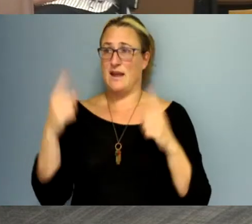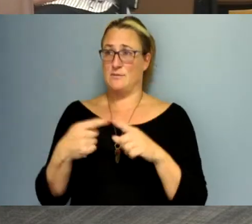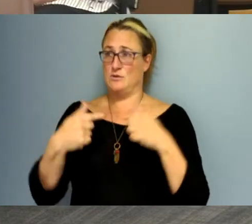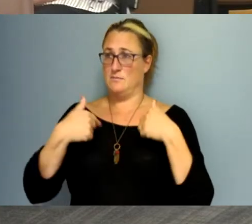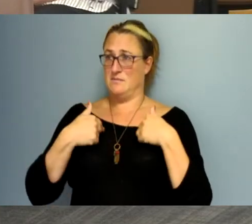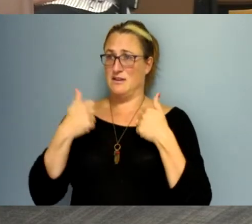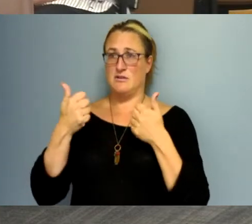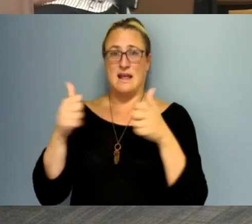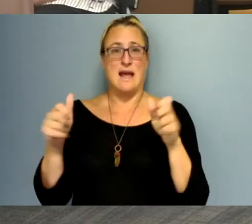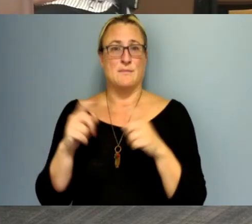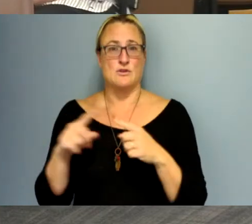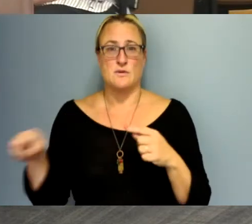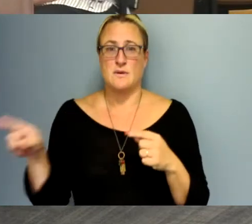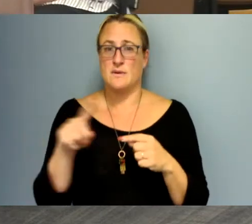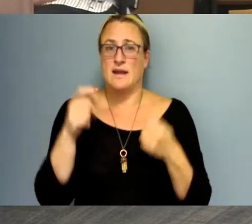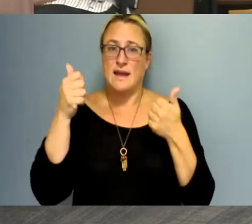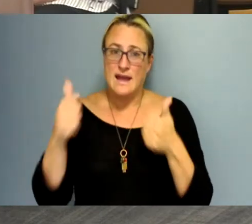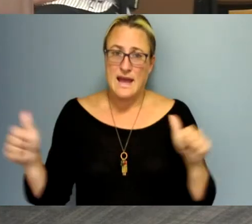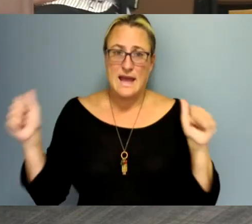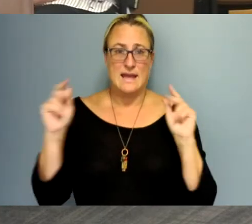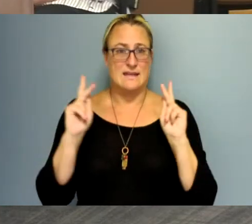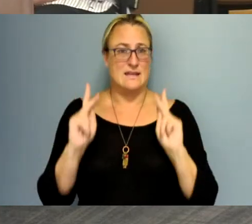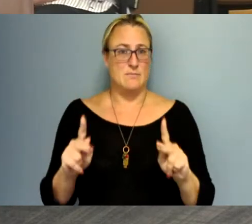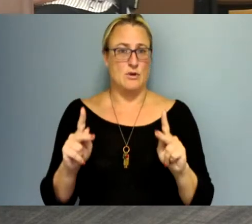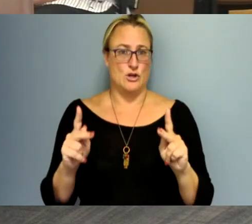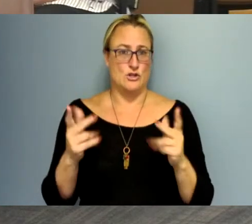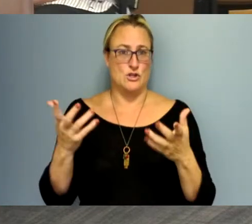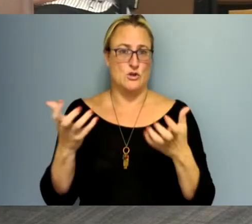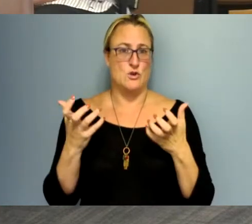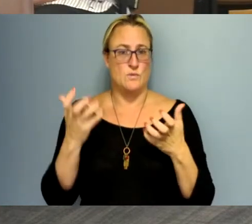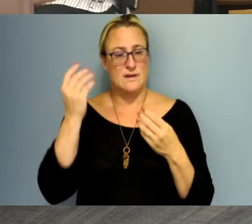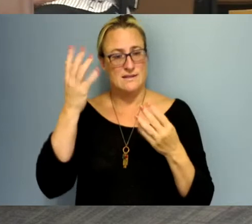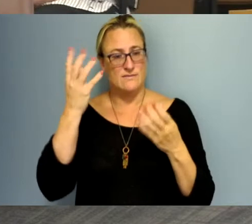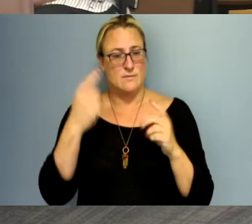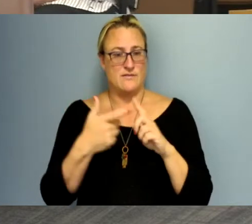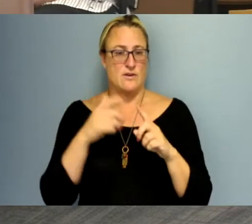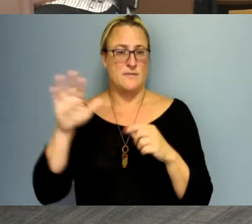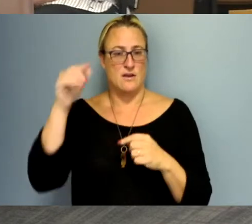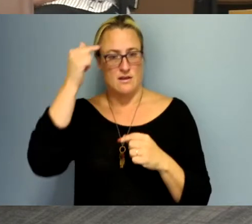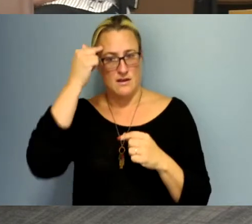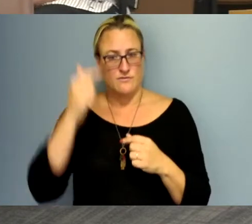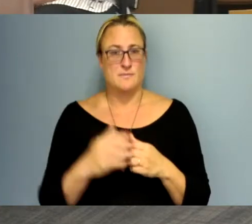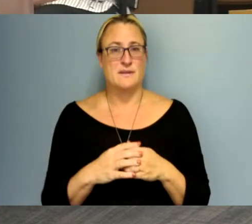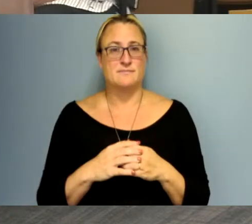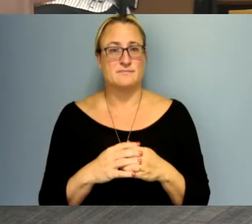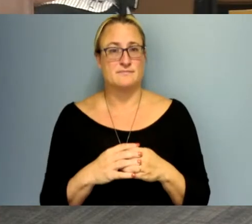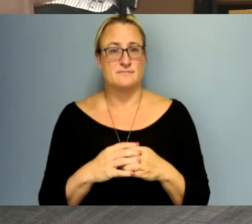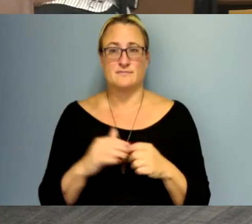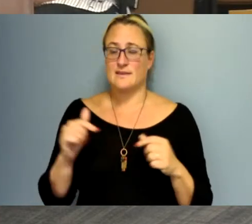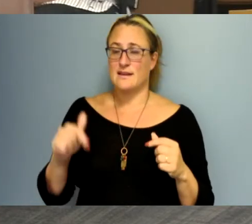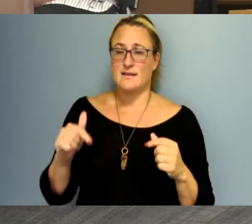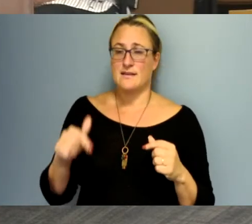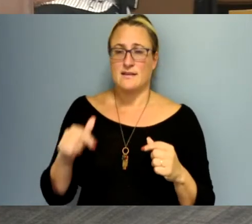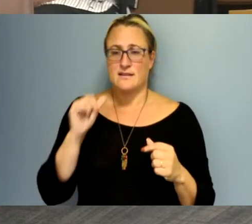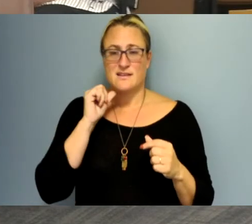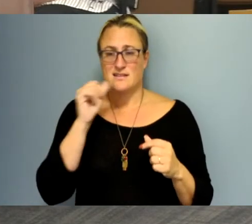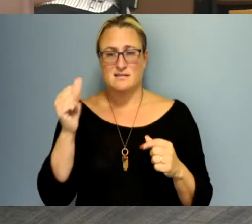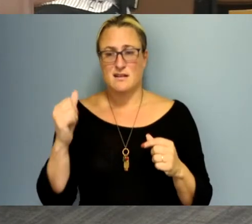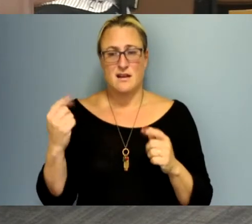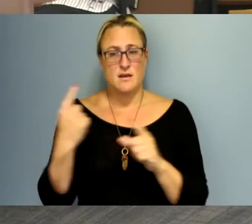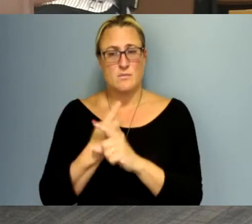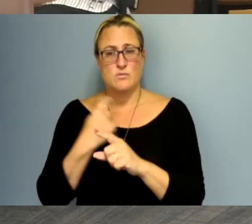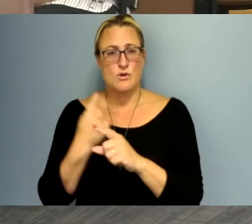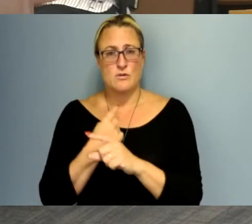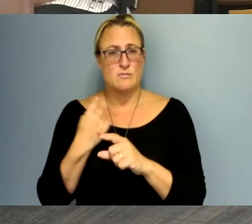happen to any person seeking information from their government. This is not appropriate